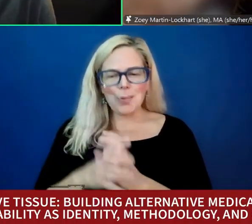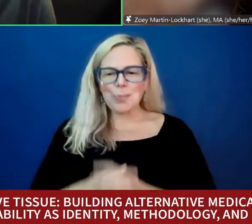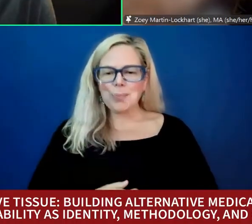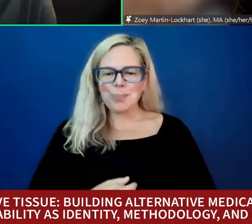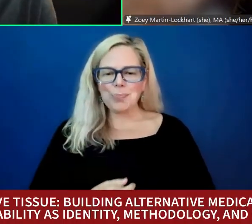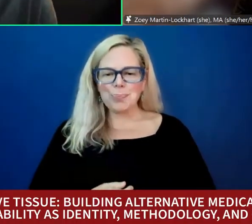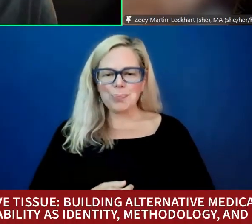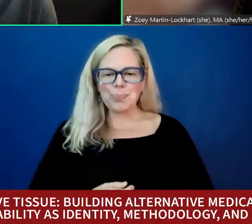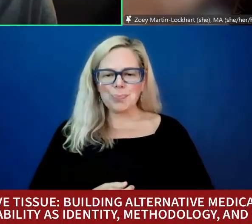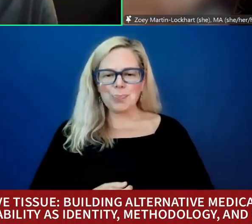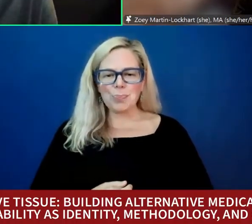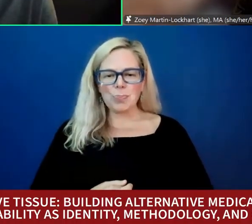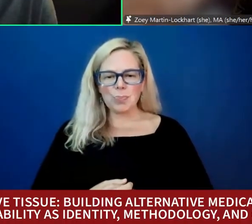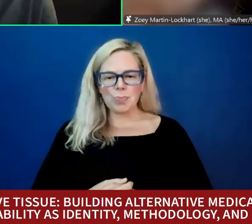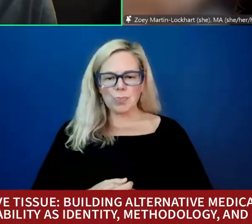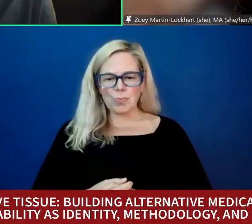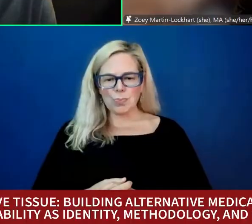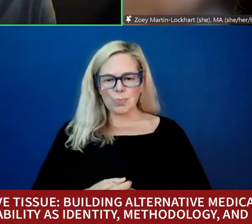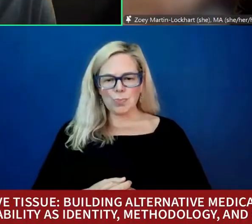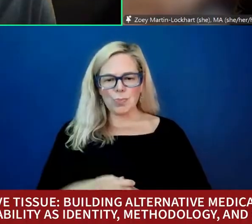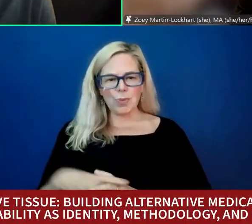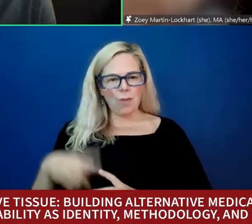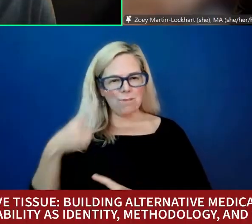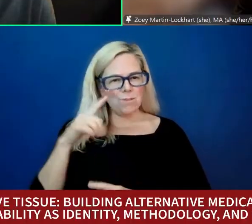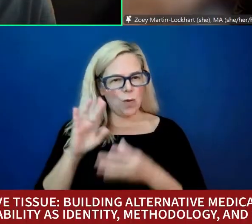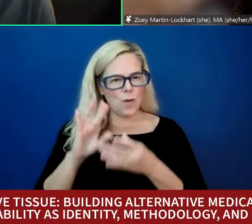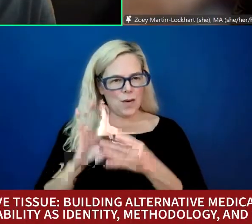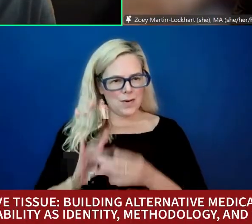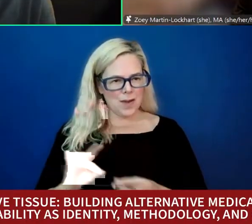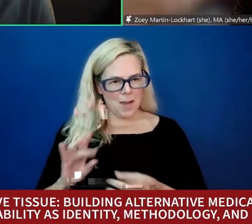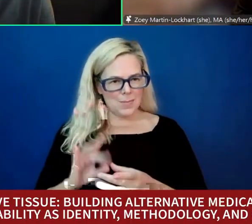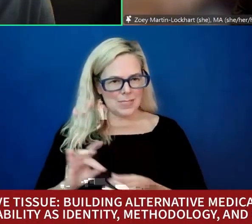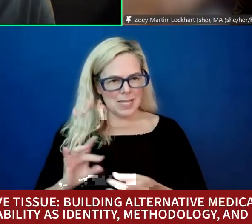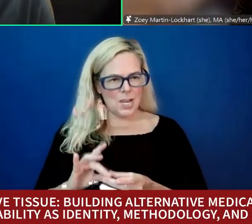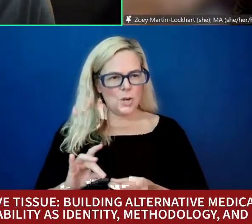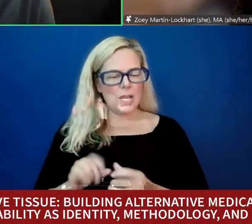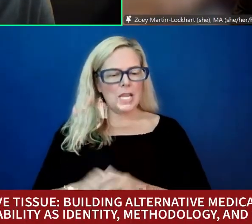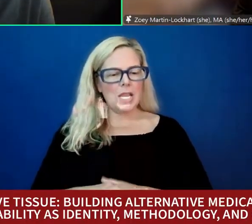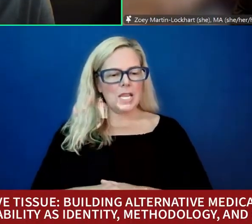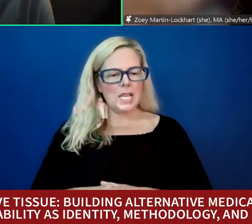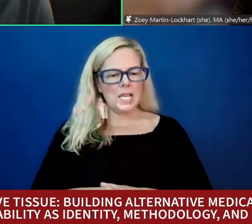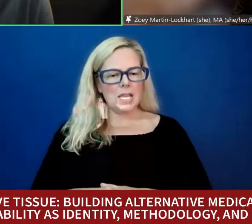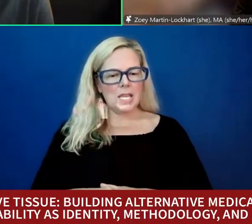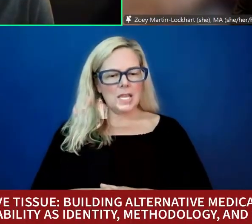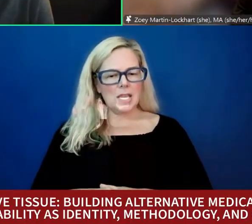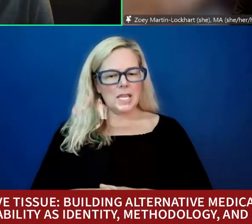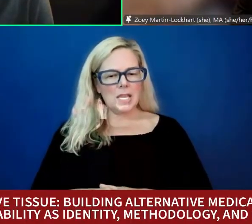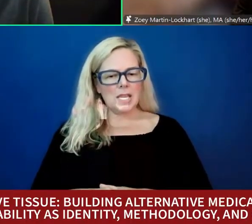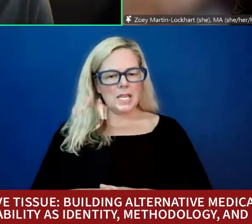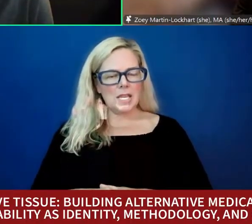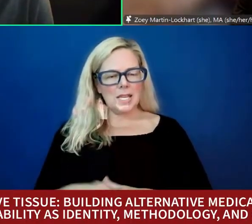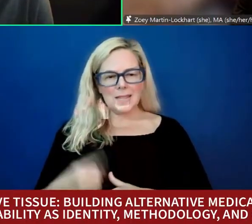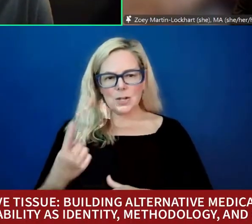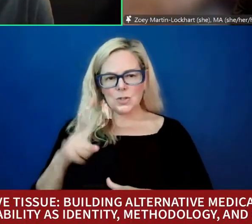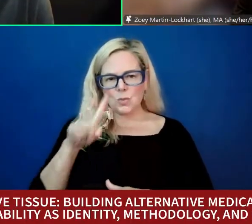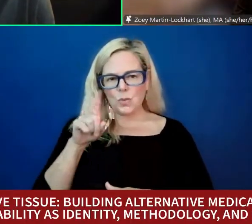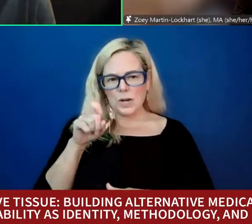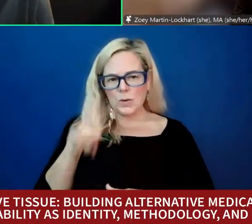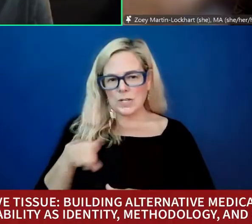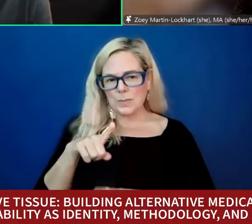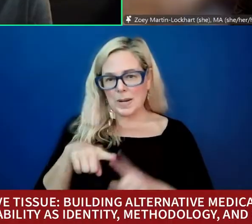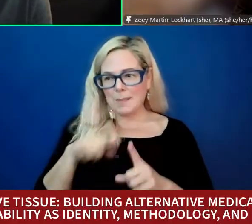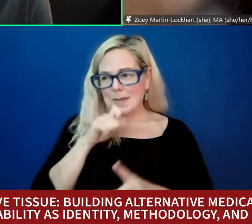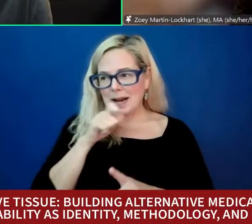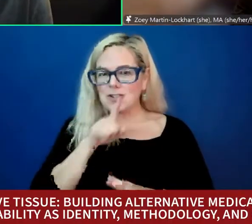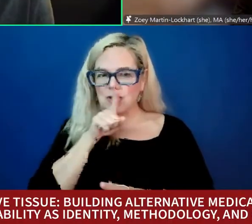As for commentary that came in, there was one question, and I'll read it to you, but I'm not sure if it applies to you versus